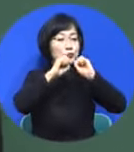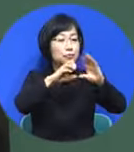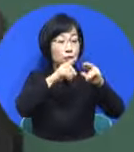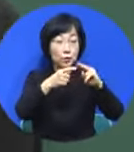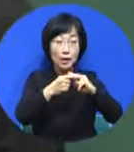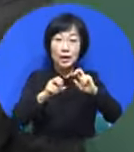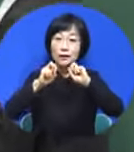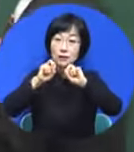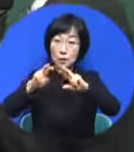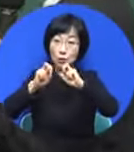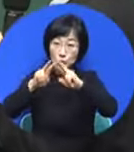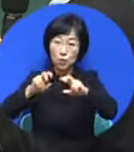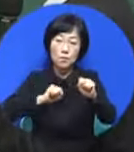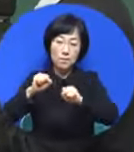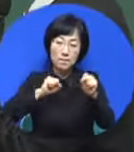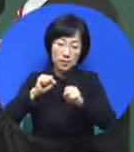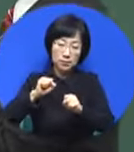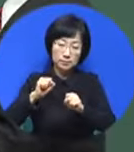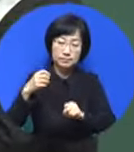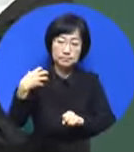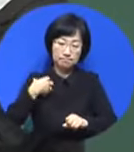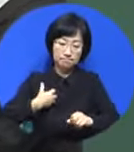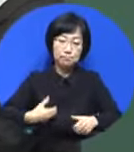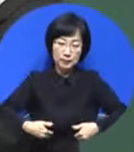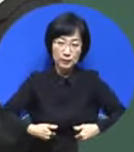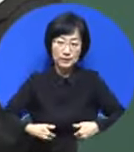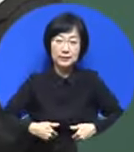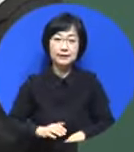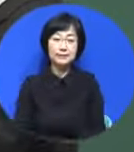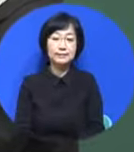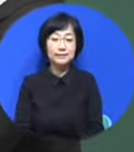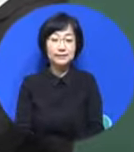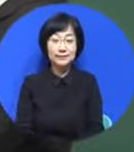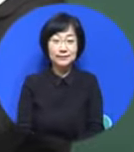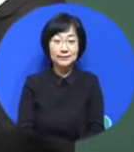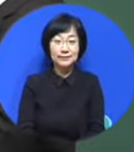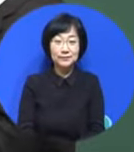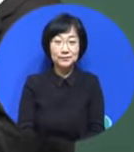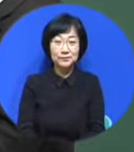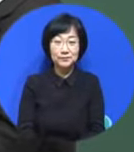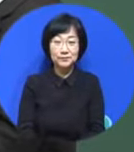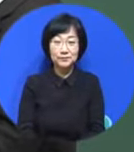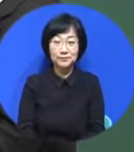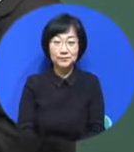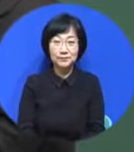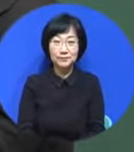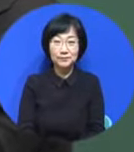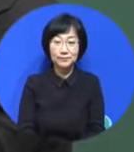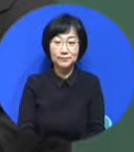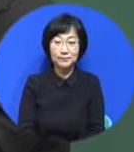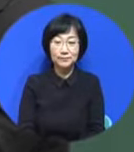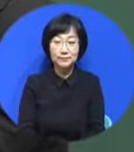but really hold on to that covenant of God that can break down the forces of darkness and do this mission of evangelism and